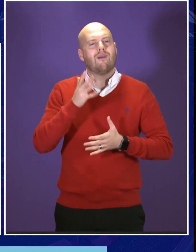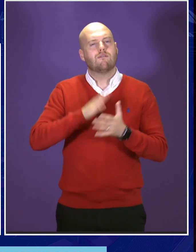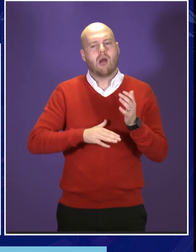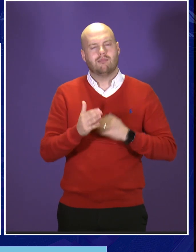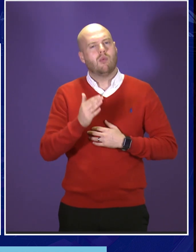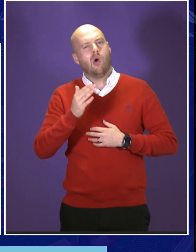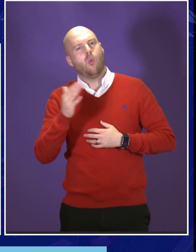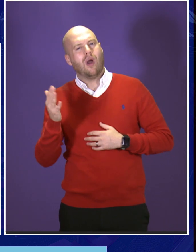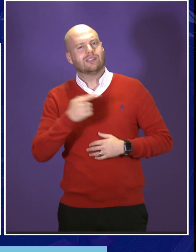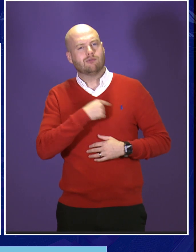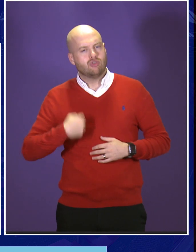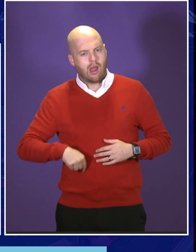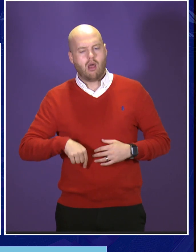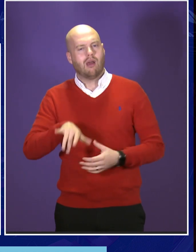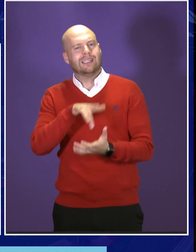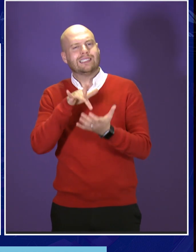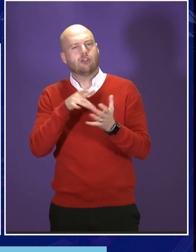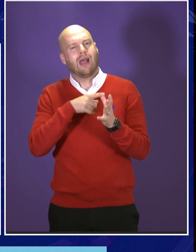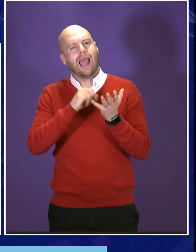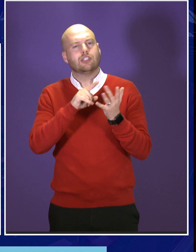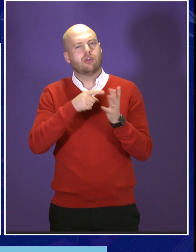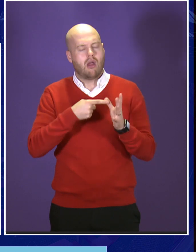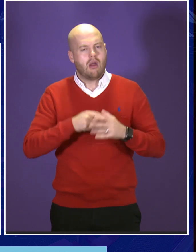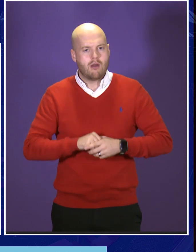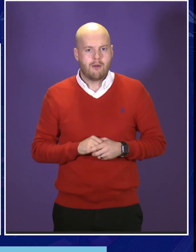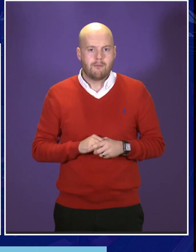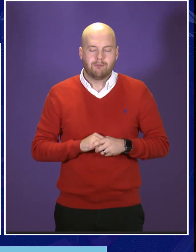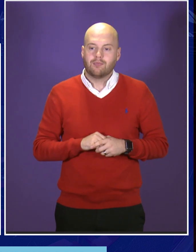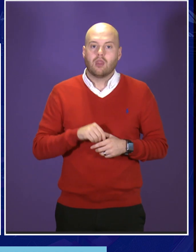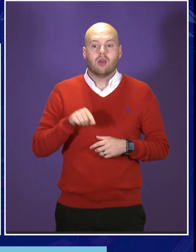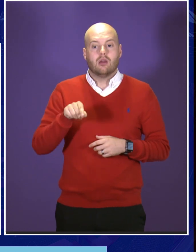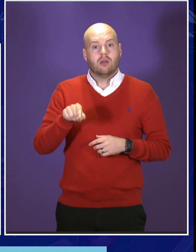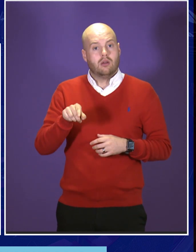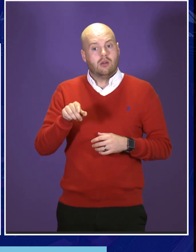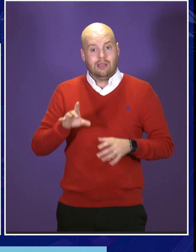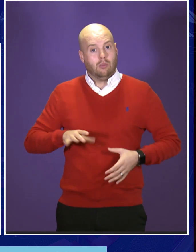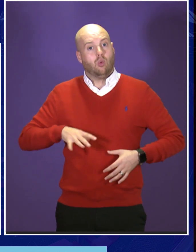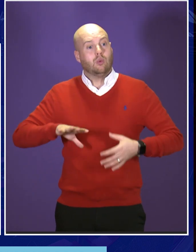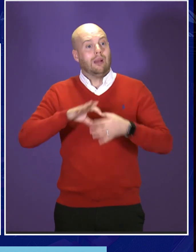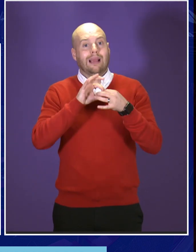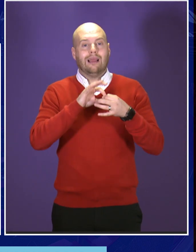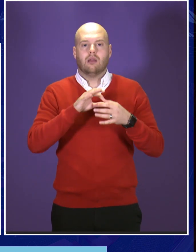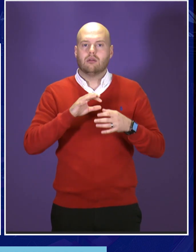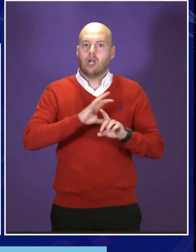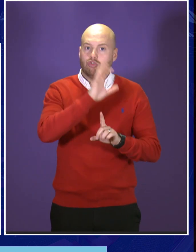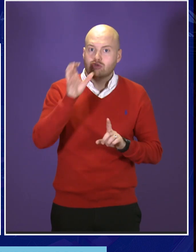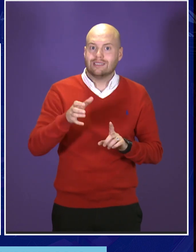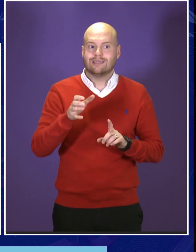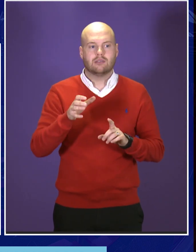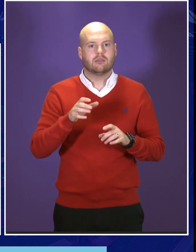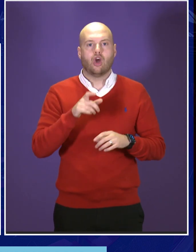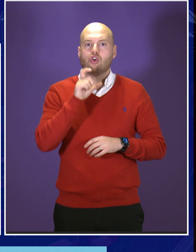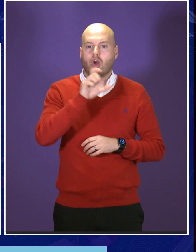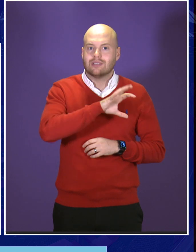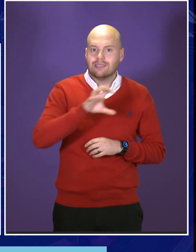appear on the world's most prestigious stages, linking countries and continents, and present and past. And in doing so, they